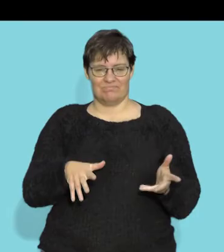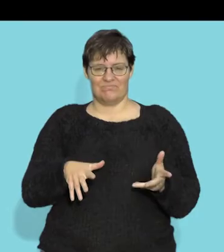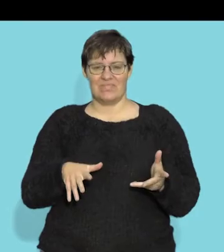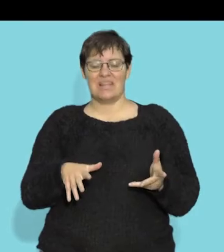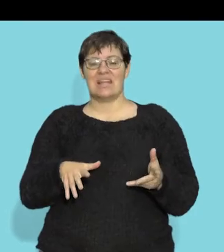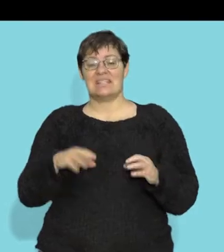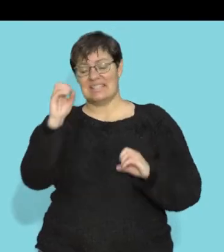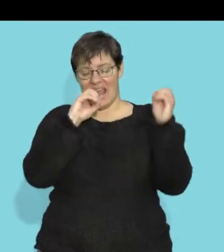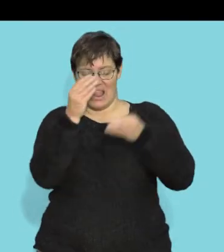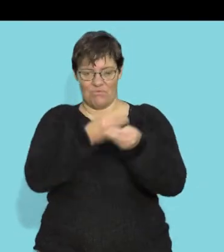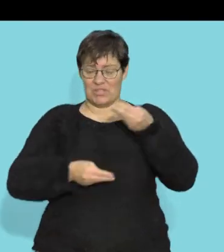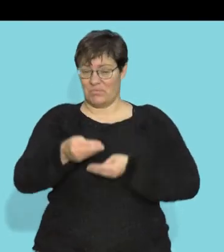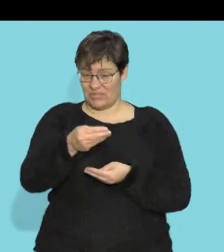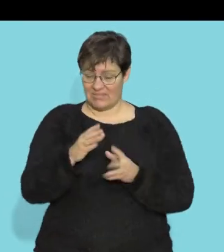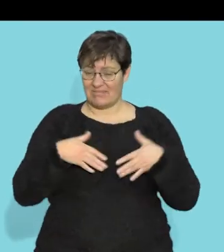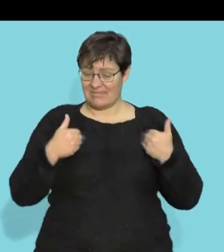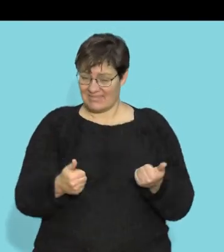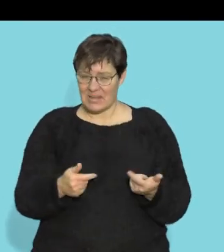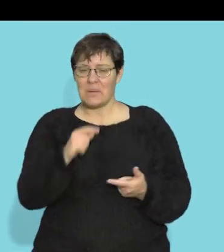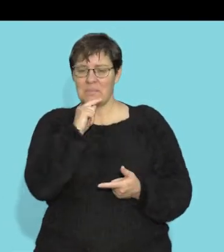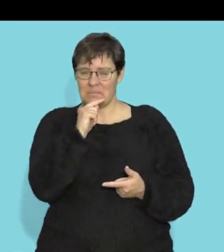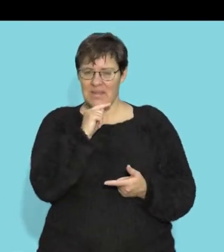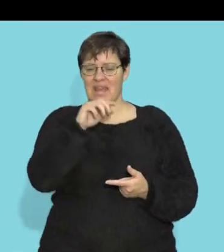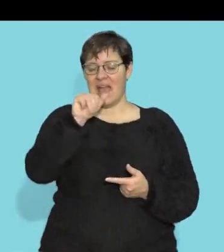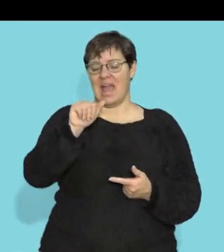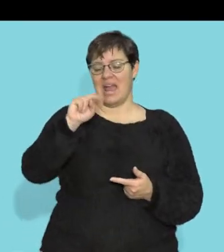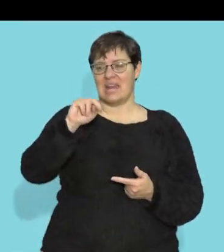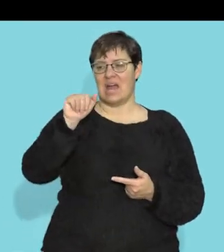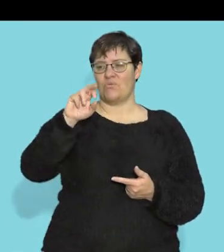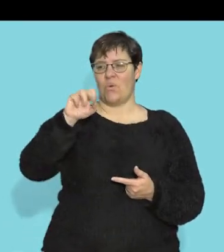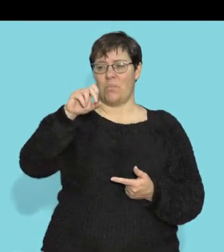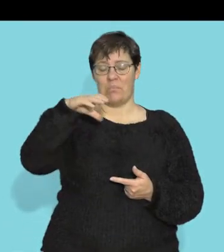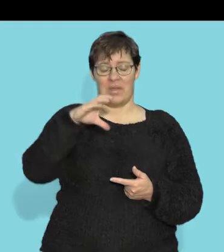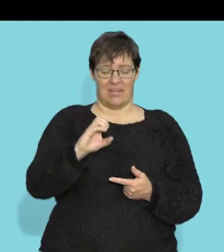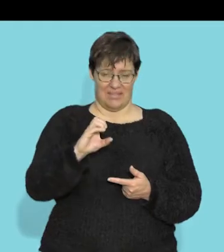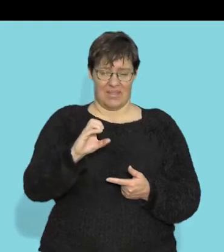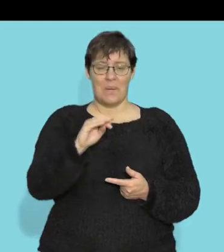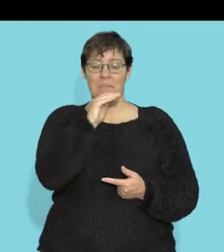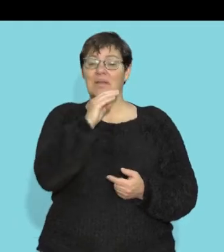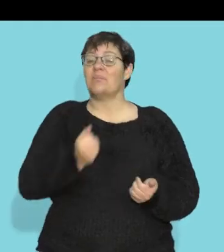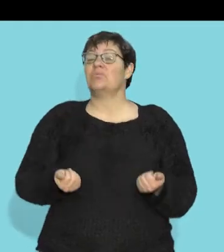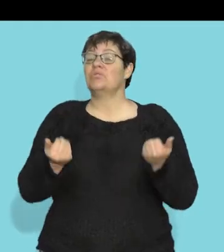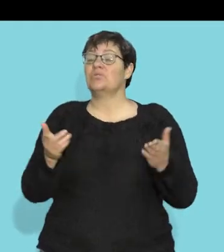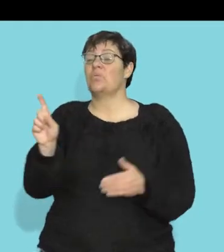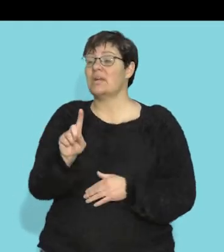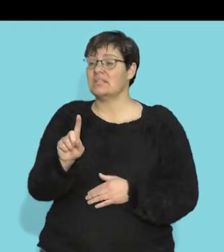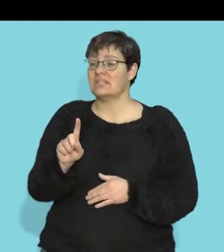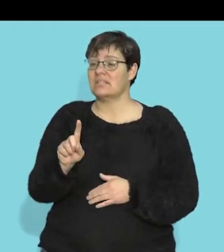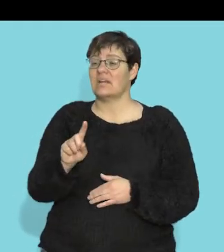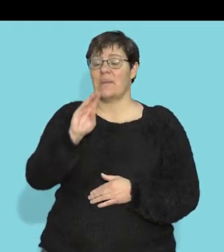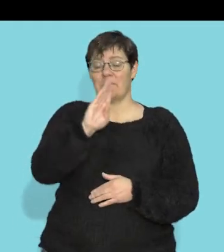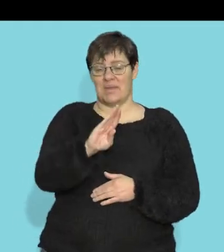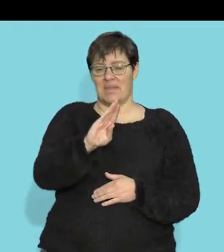Cellular respiration, right, is turning to anaerobic respiration. And she is producing,